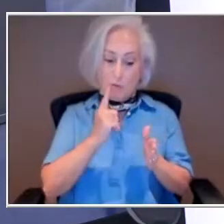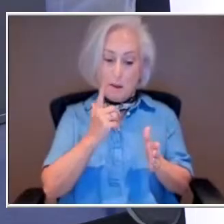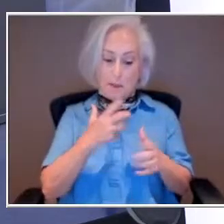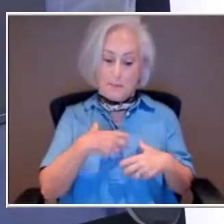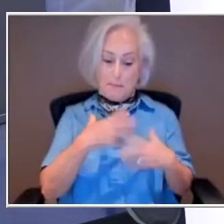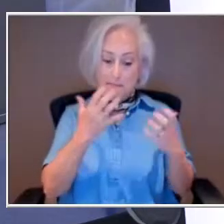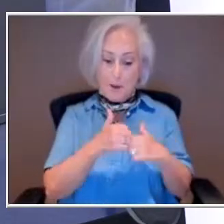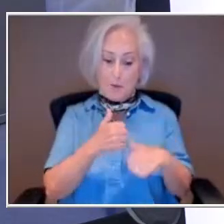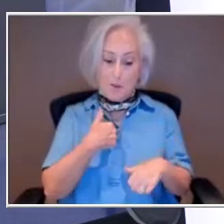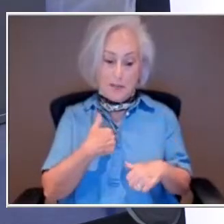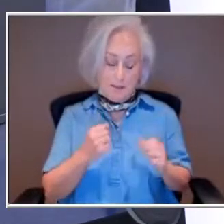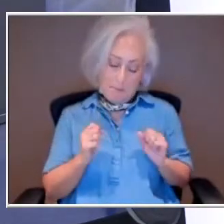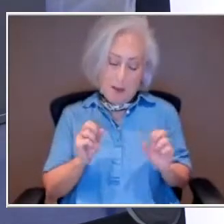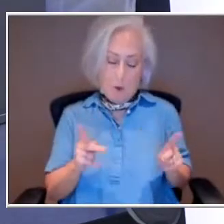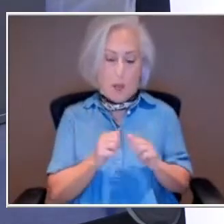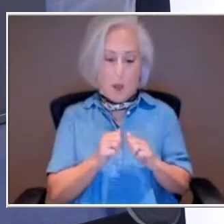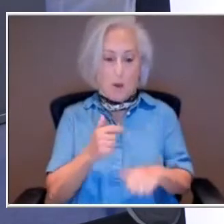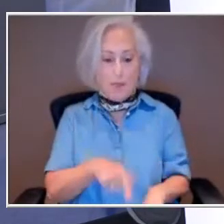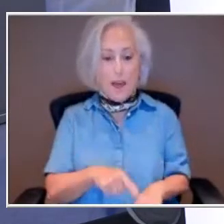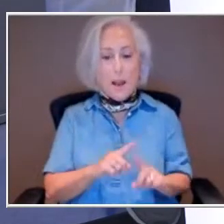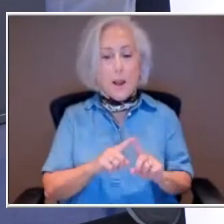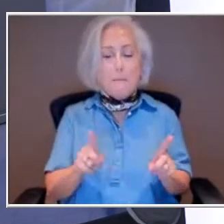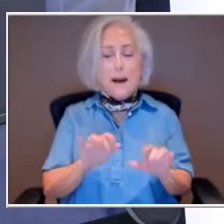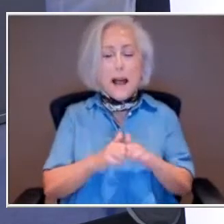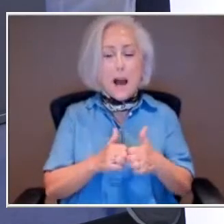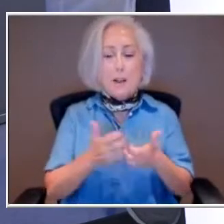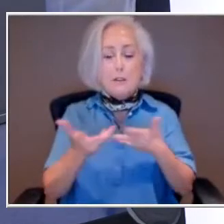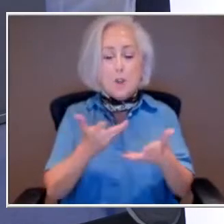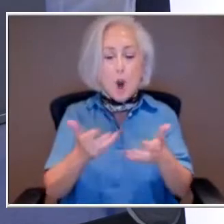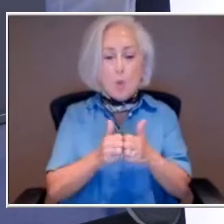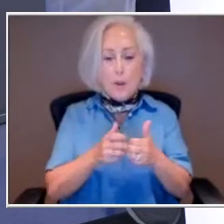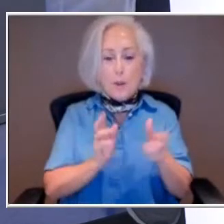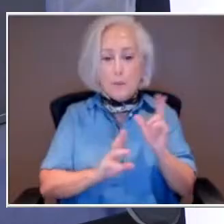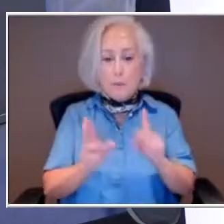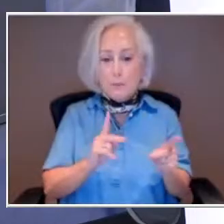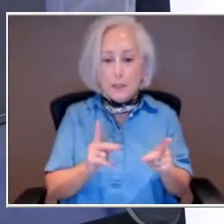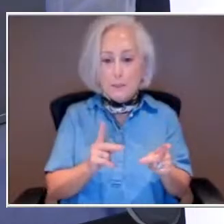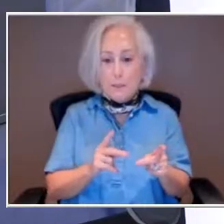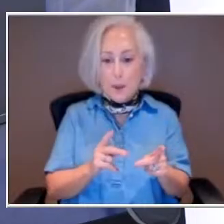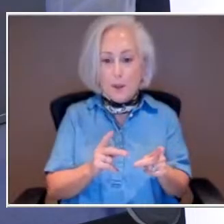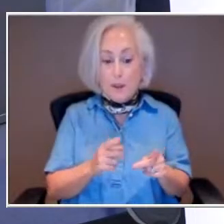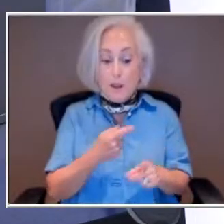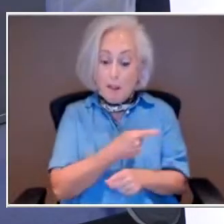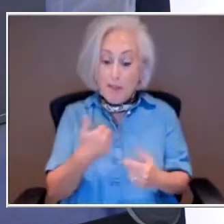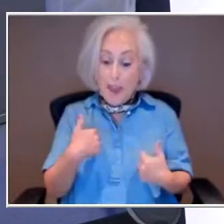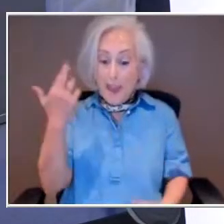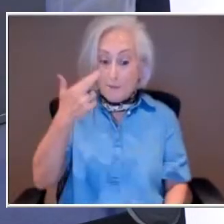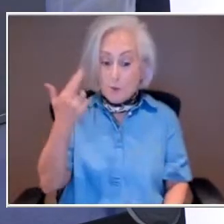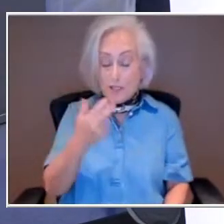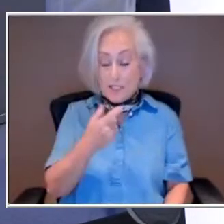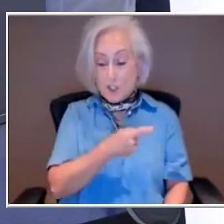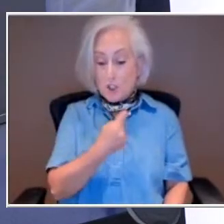okay with that. But how do you have conversations with people where you're not, they have their own reasons, and her reason was that she's